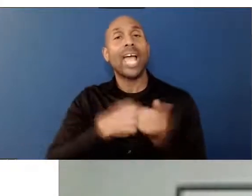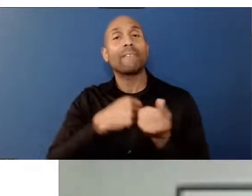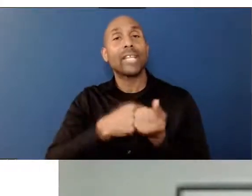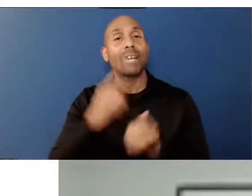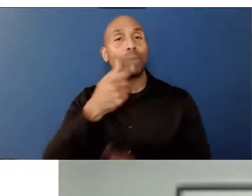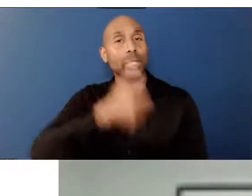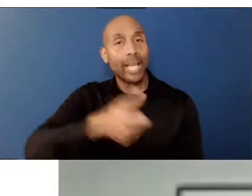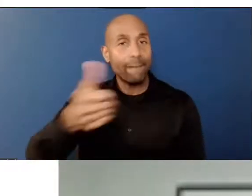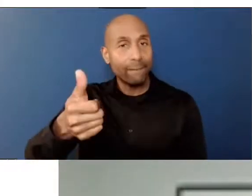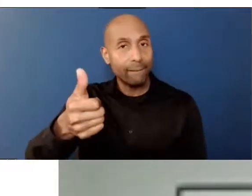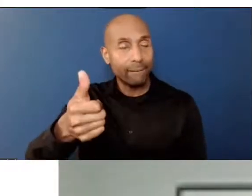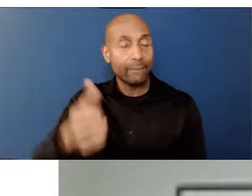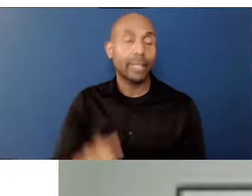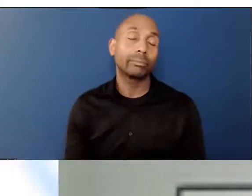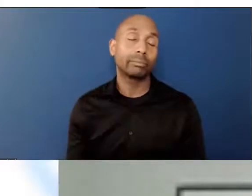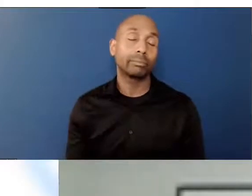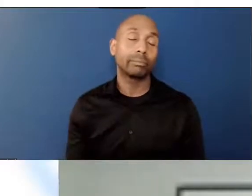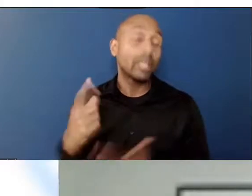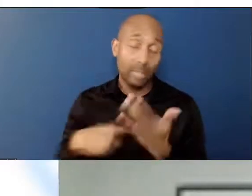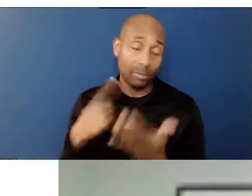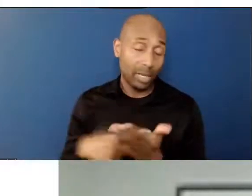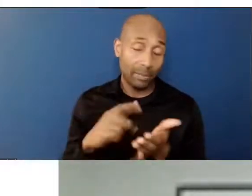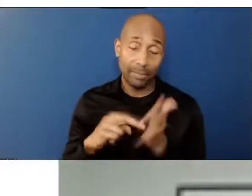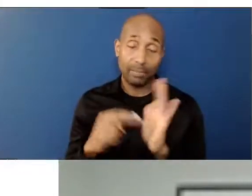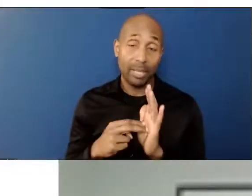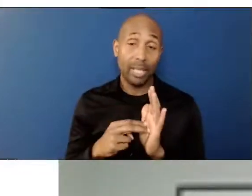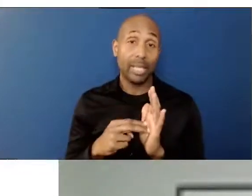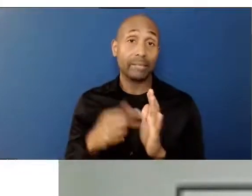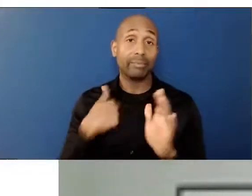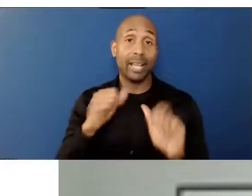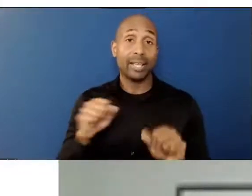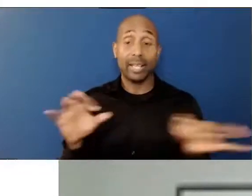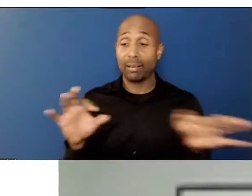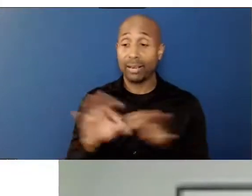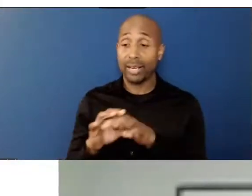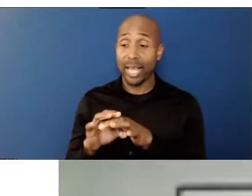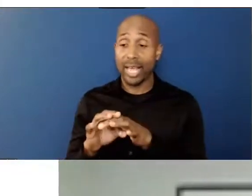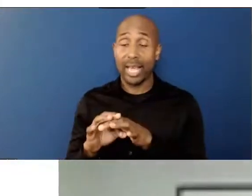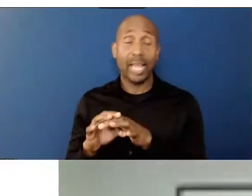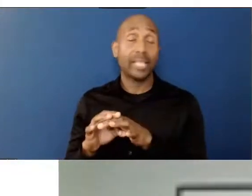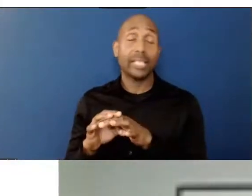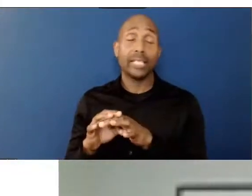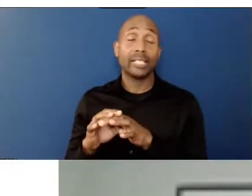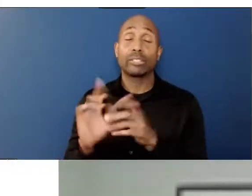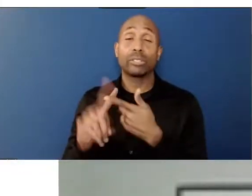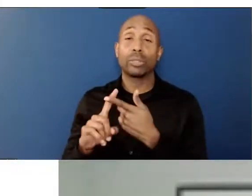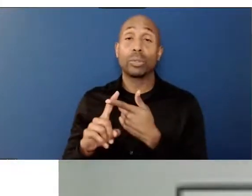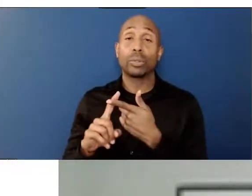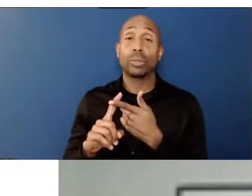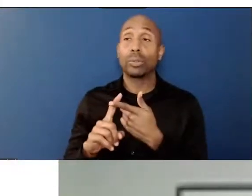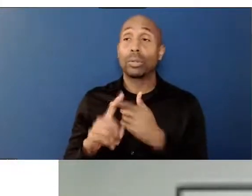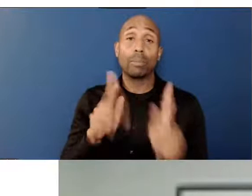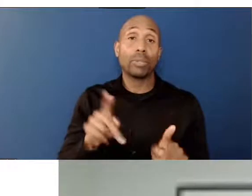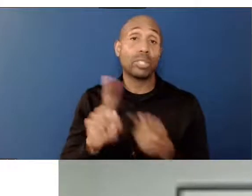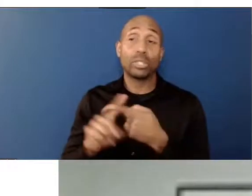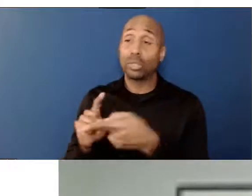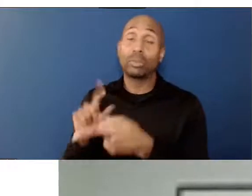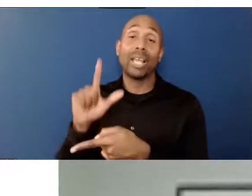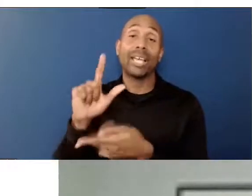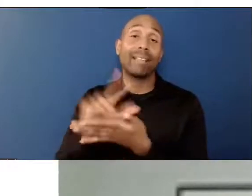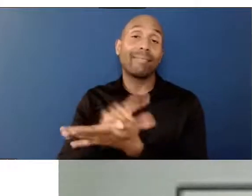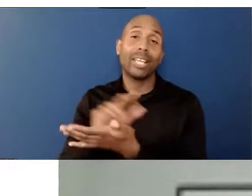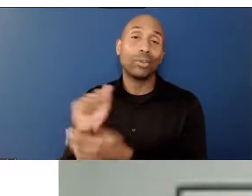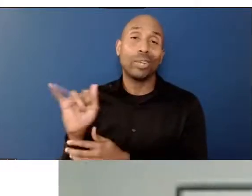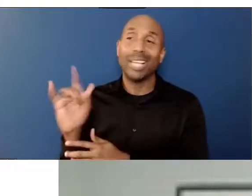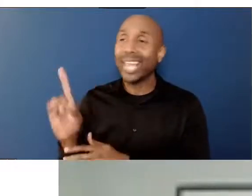connecting individuals with, sometimes it's a legal aid program, or it's a social work, the social work clinic, or a